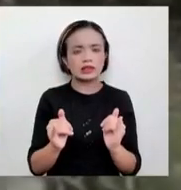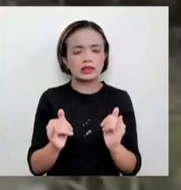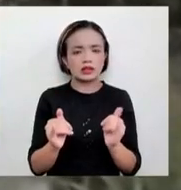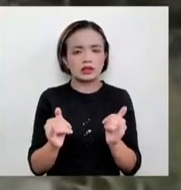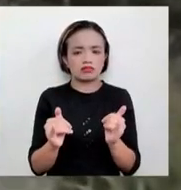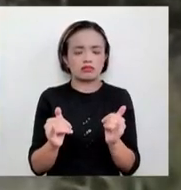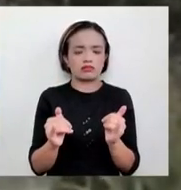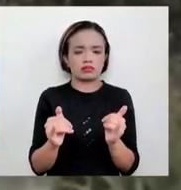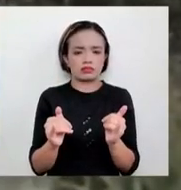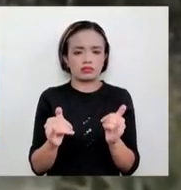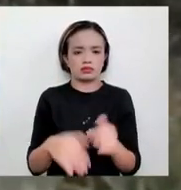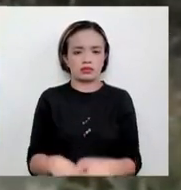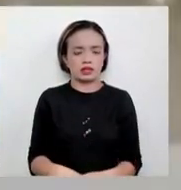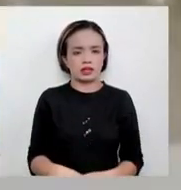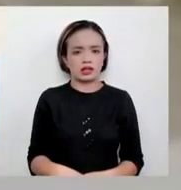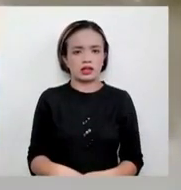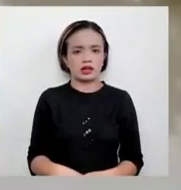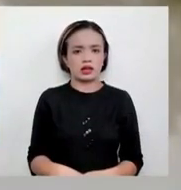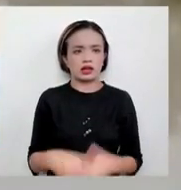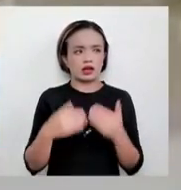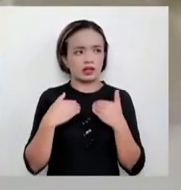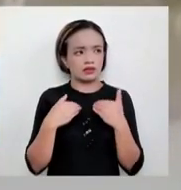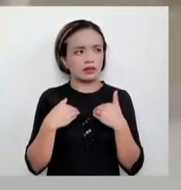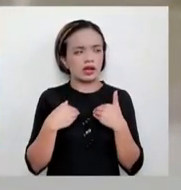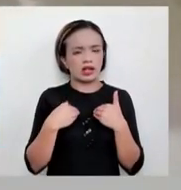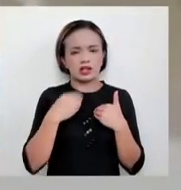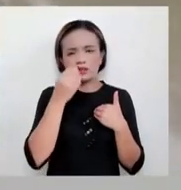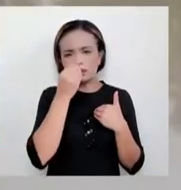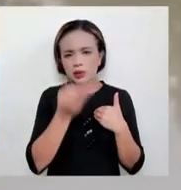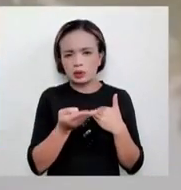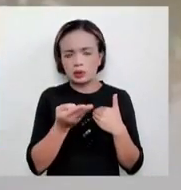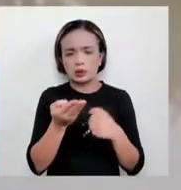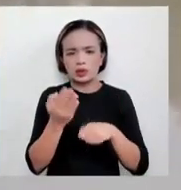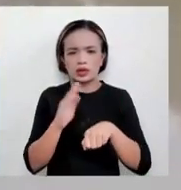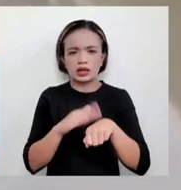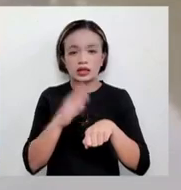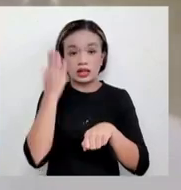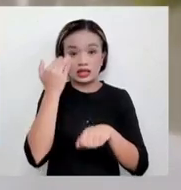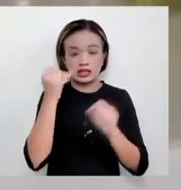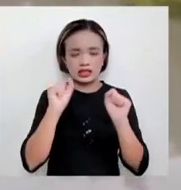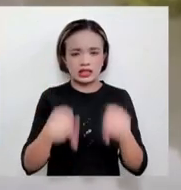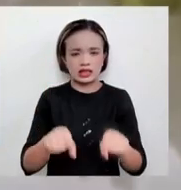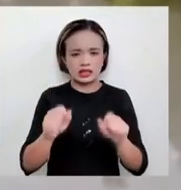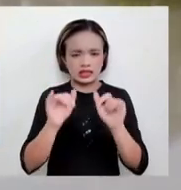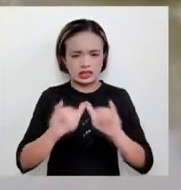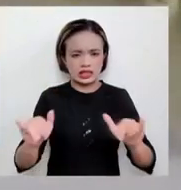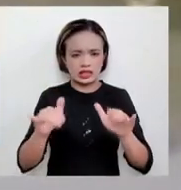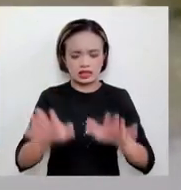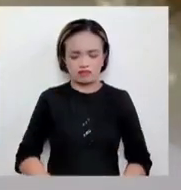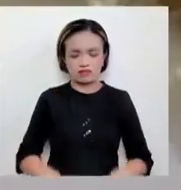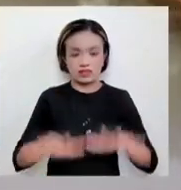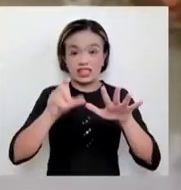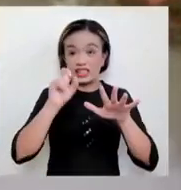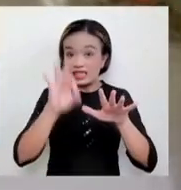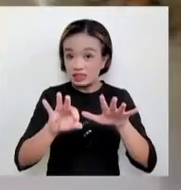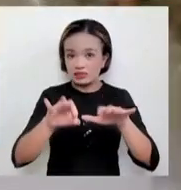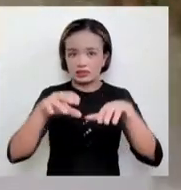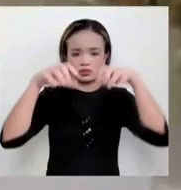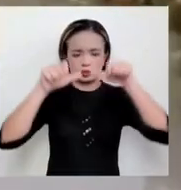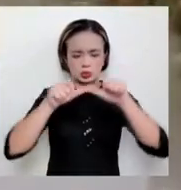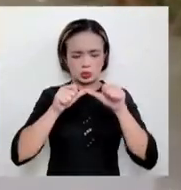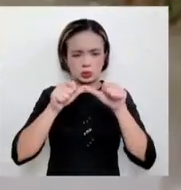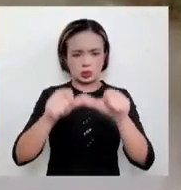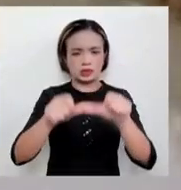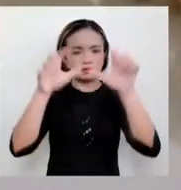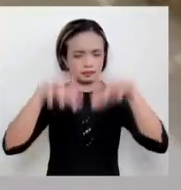are still on alert because they it might cause still flooding if the rains will continue,